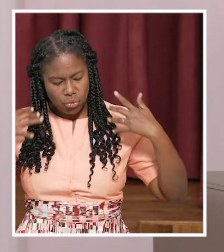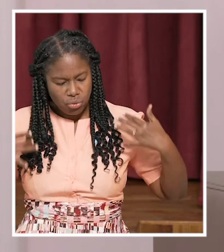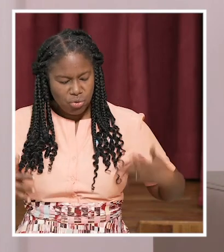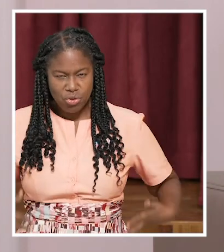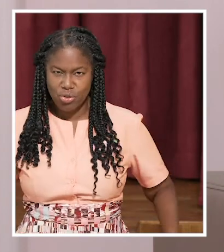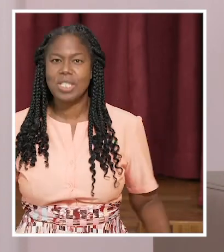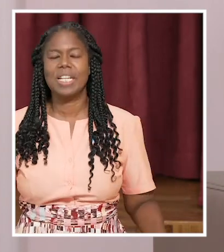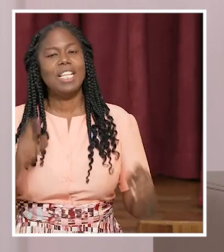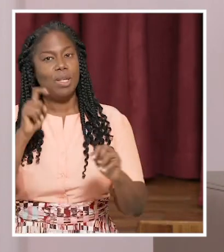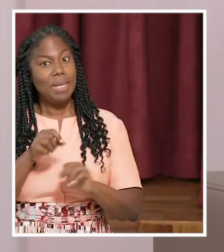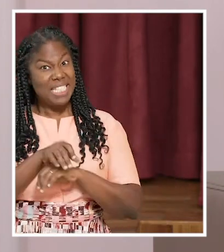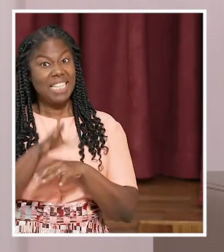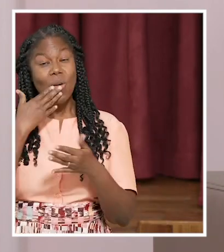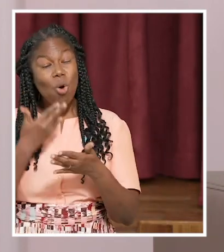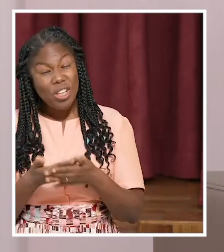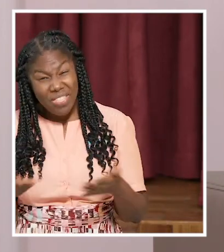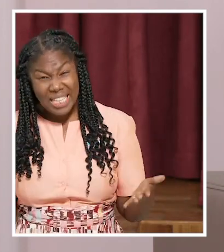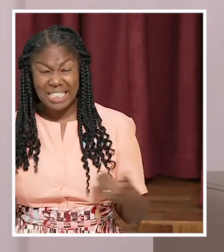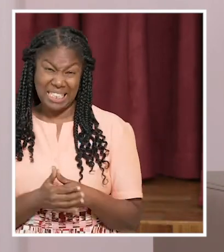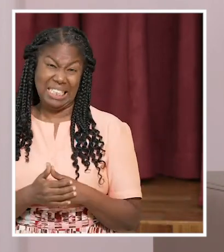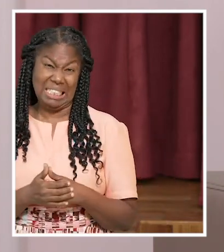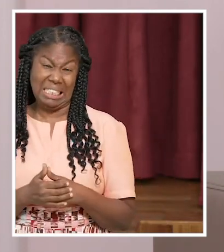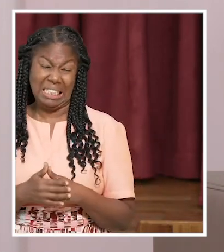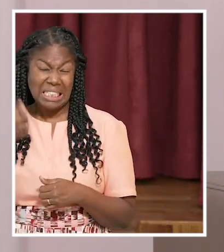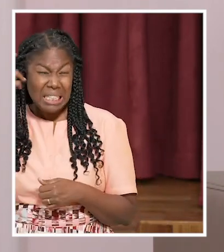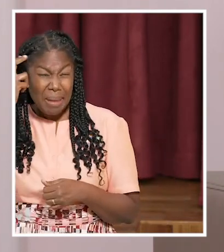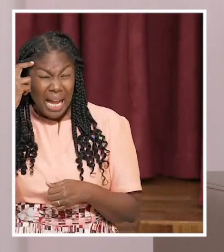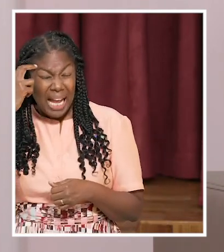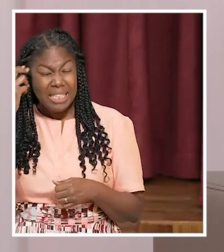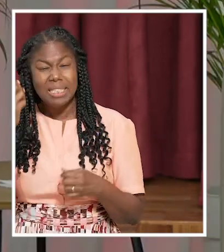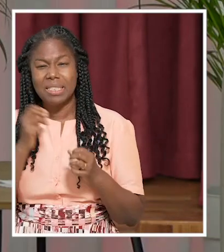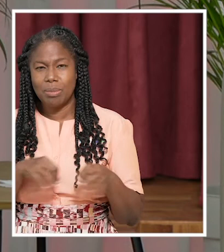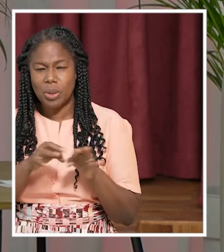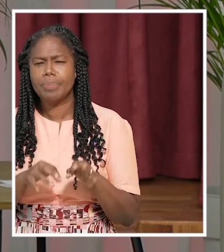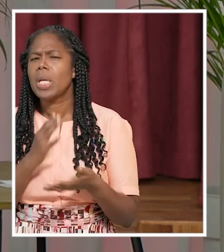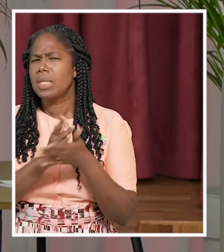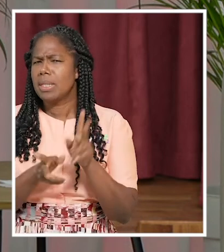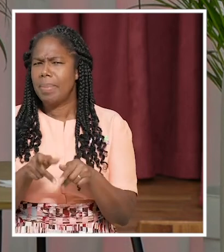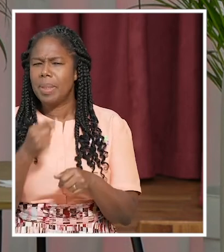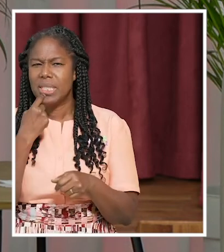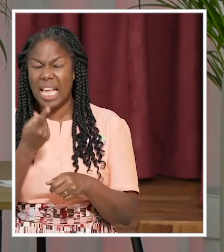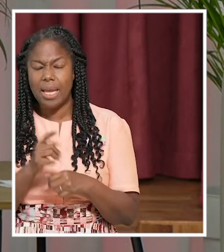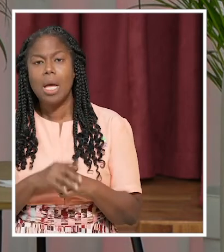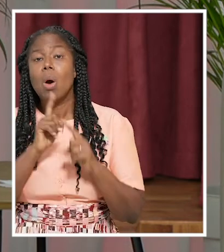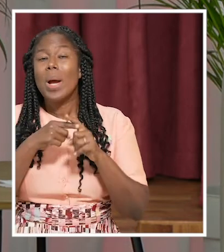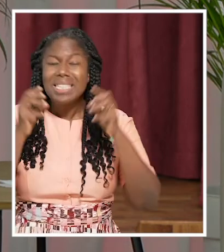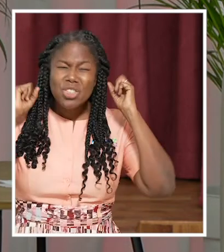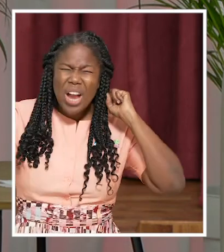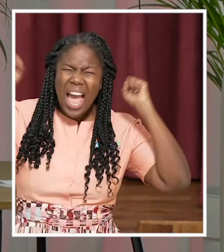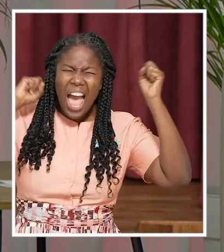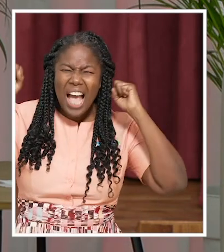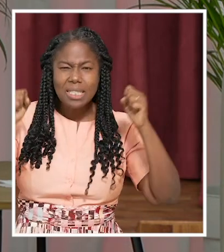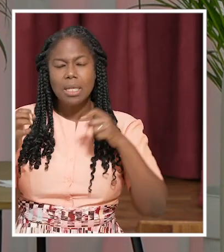into the bloodstream, they affect multiple organs. Yeah, I hear people talk about they getting pimples and acne. Yeah, as a skin result conditions of